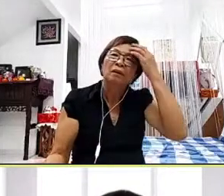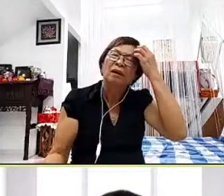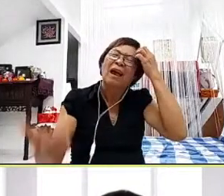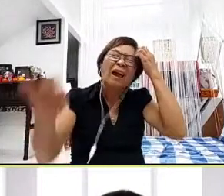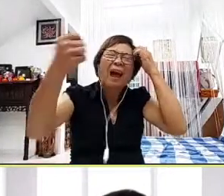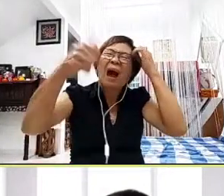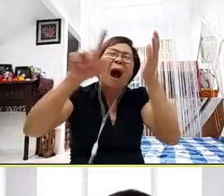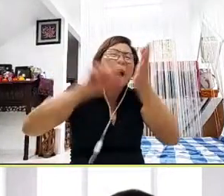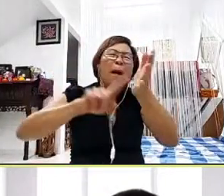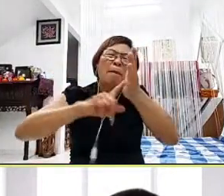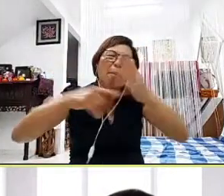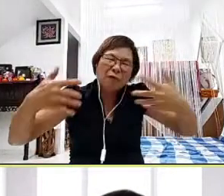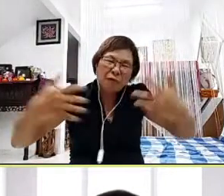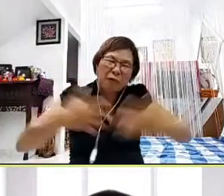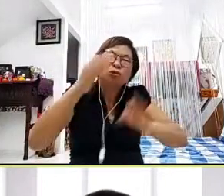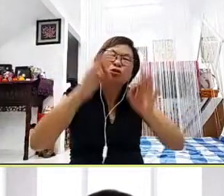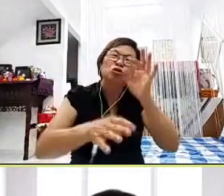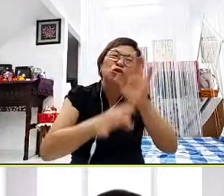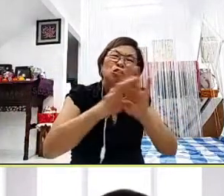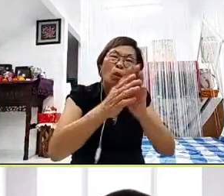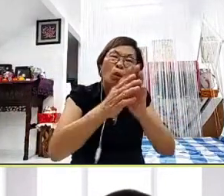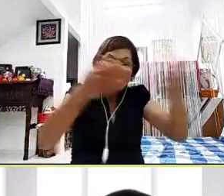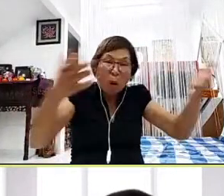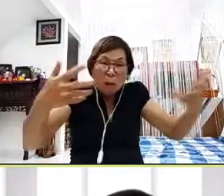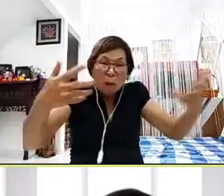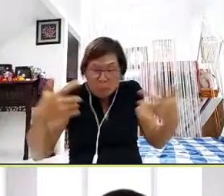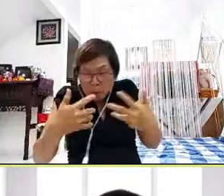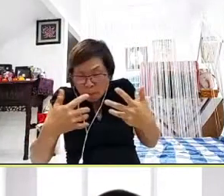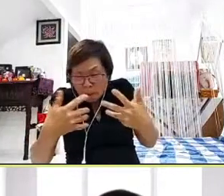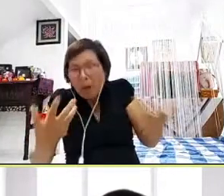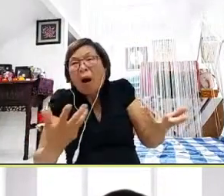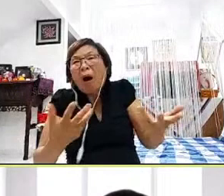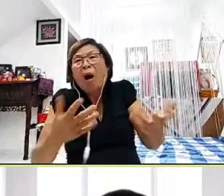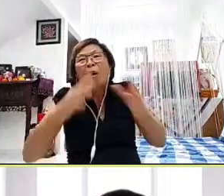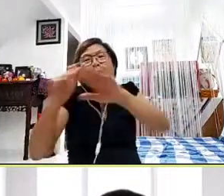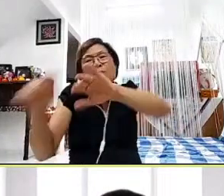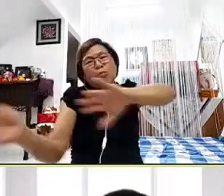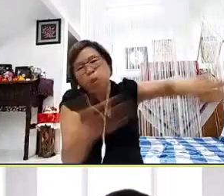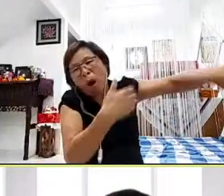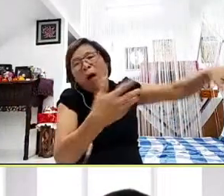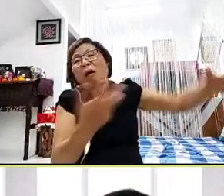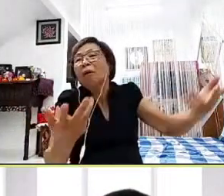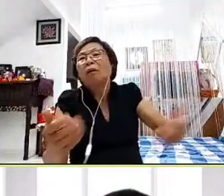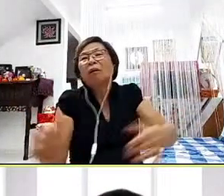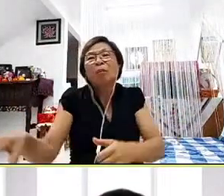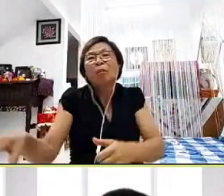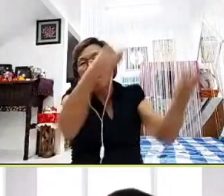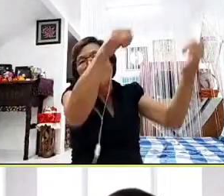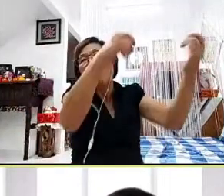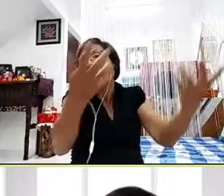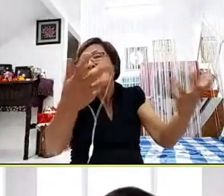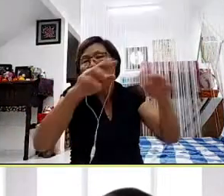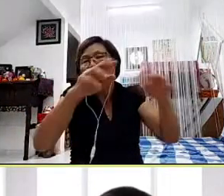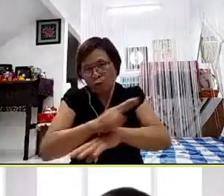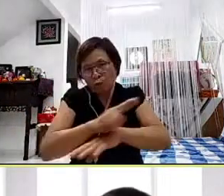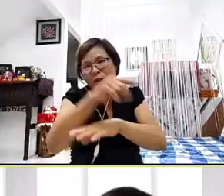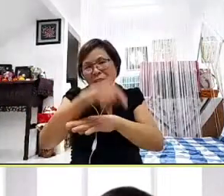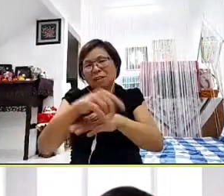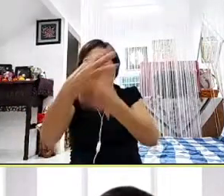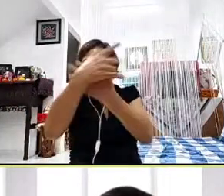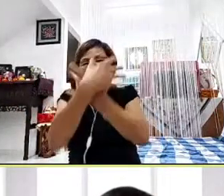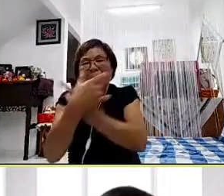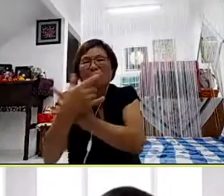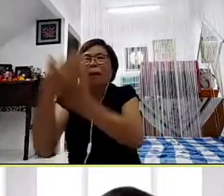If you are exposed to news, you get terrified, or any form of fear related to COVID, you can use this method.